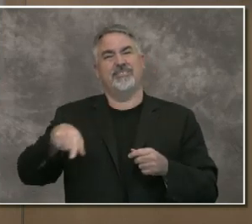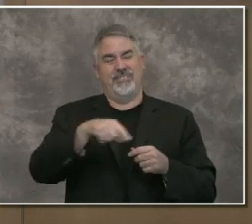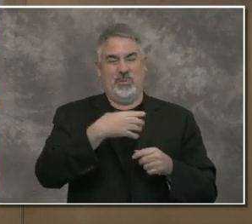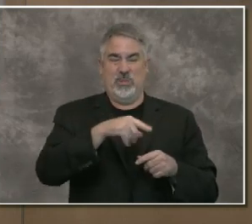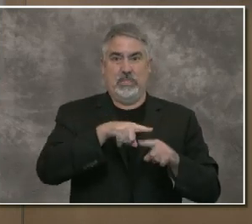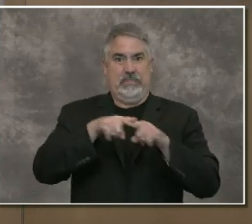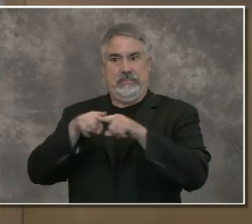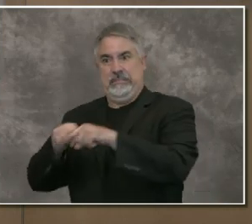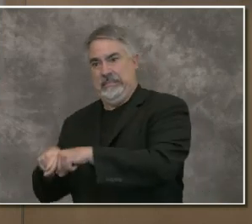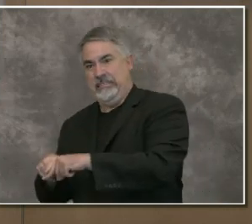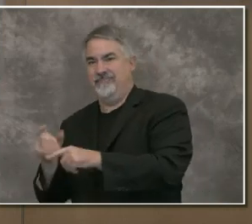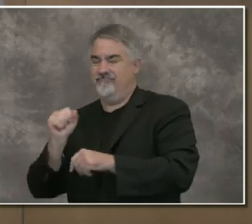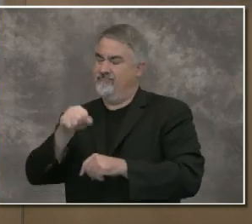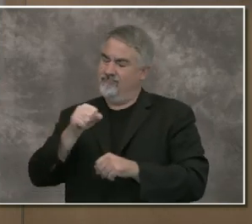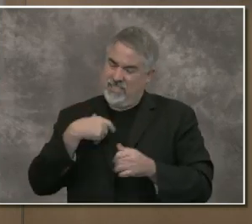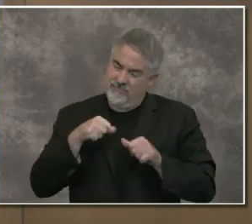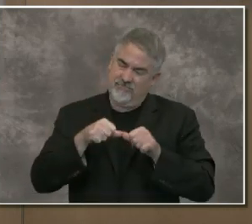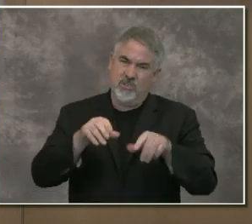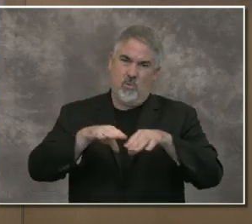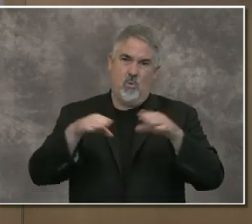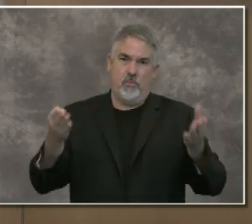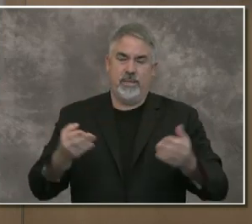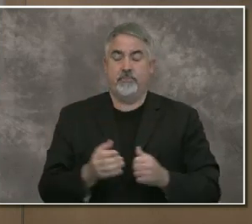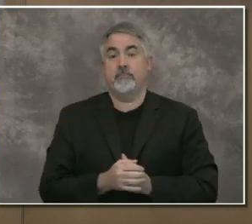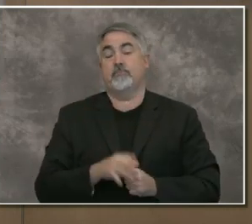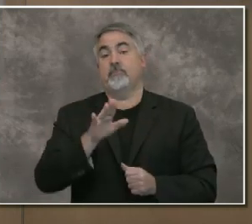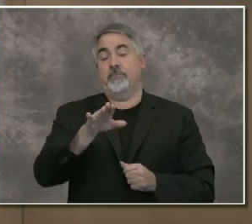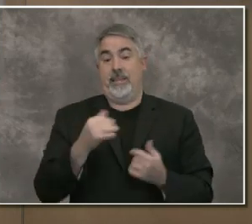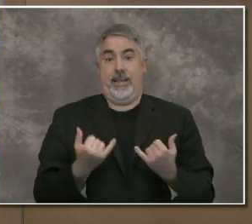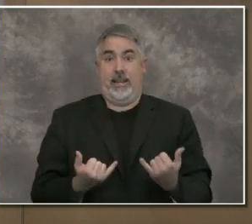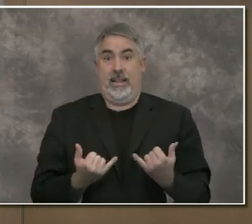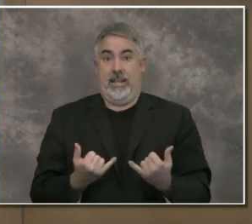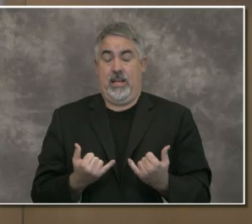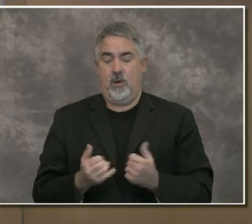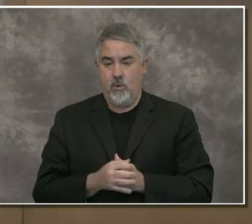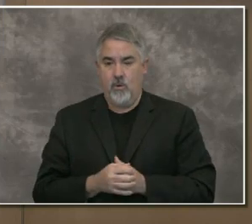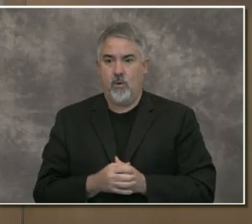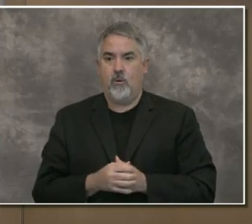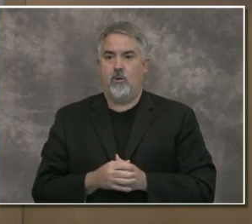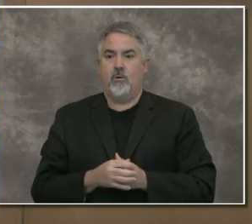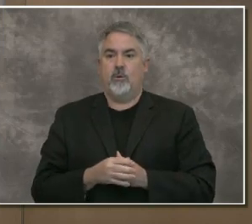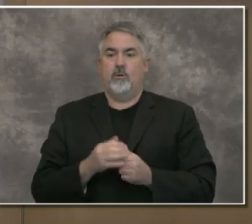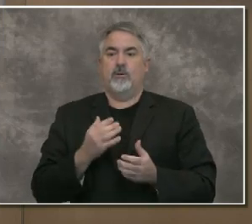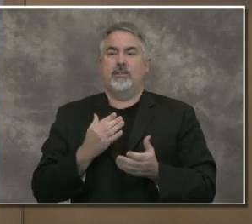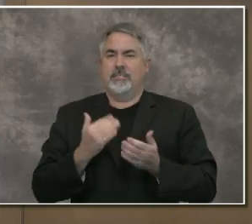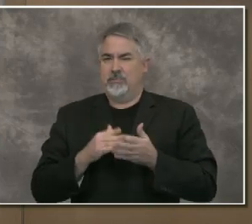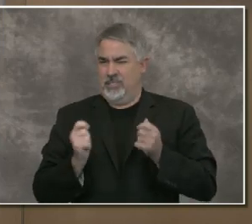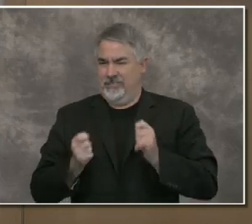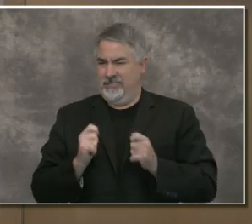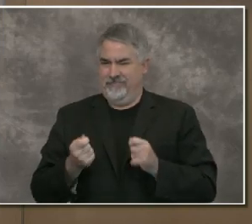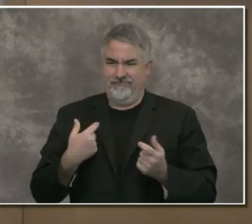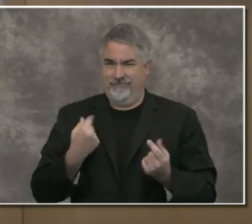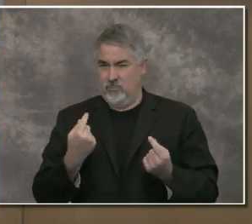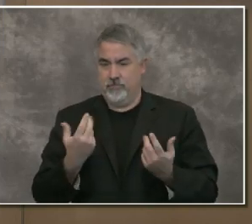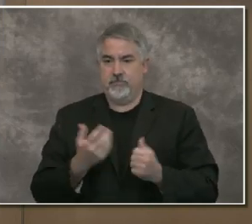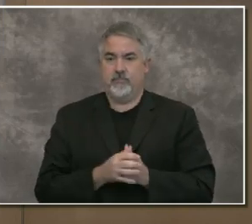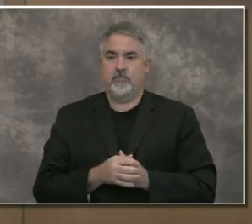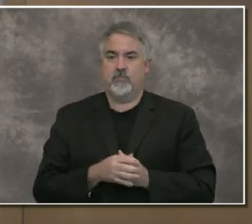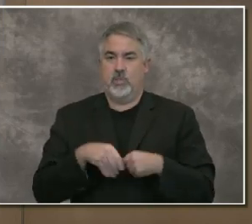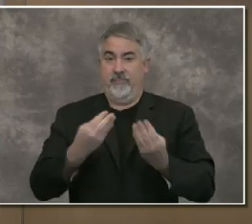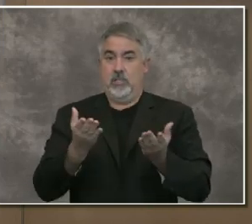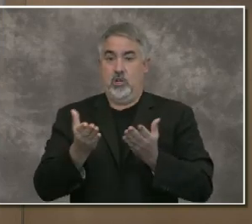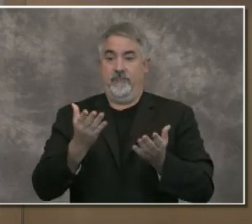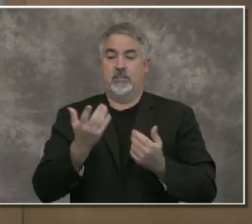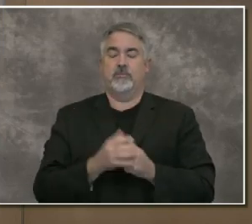Now, we have obviously adopted some changes in the way that we deliver some of these services, but